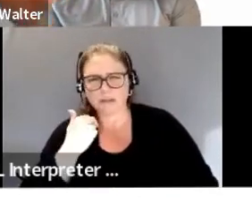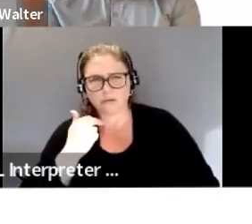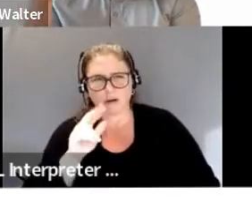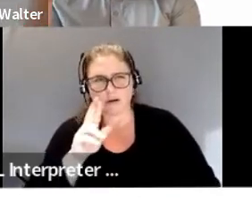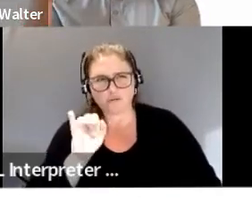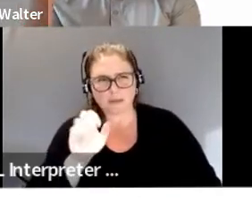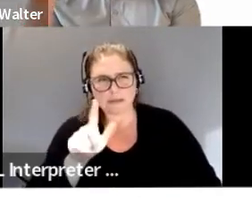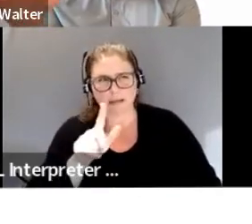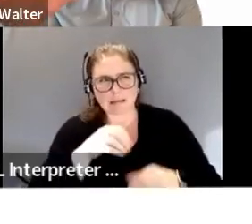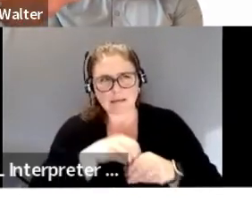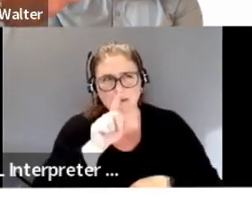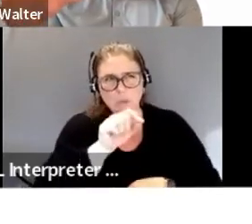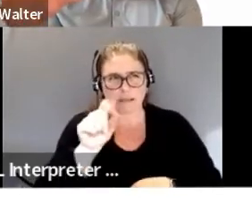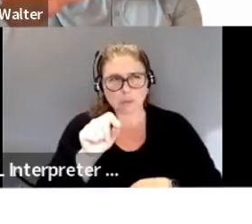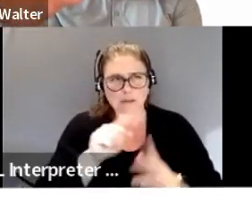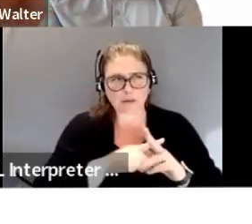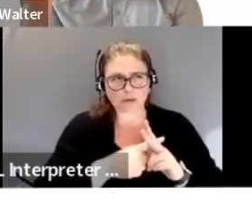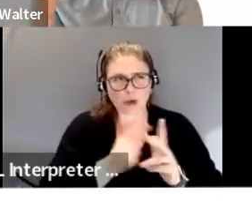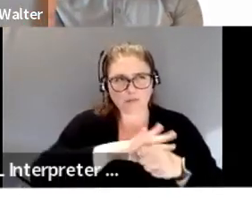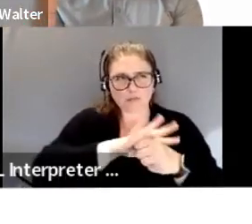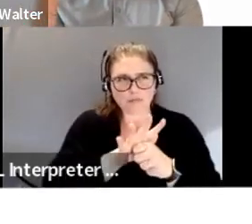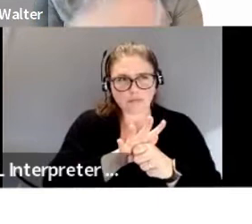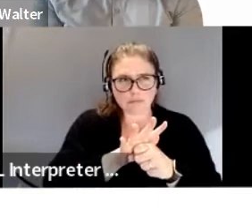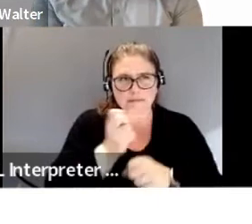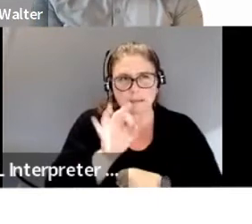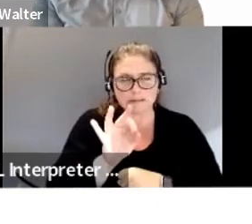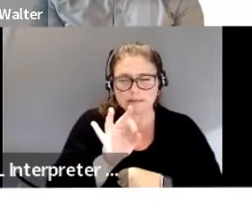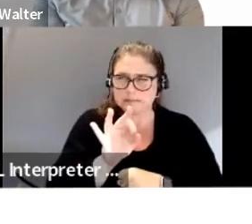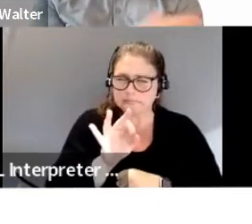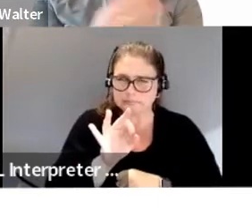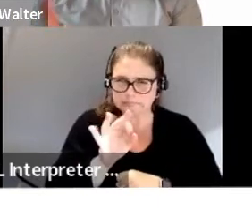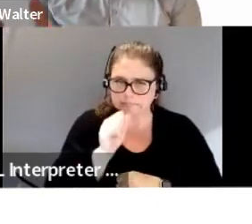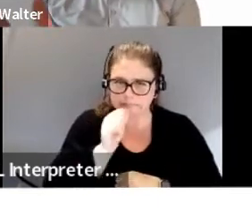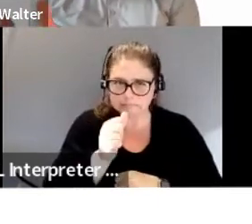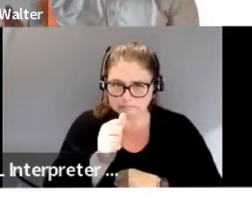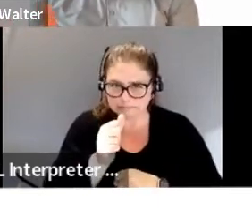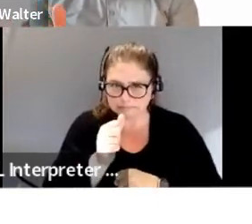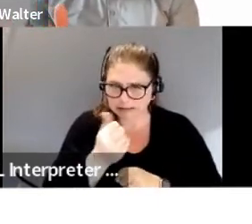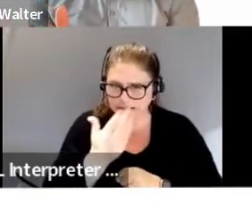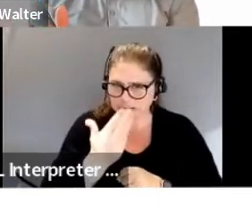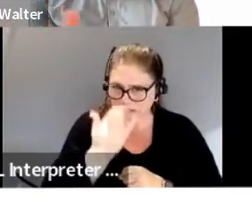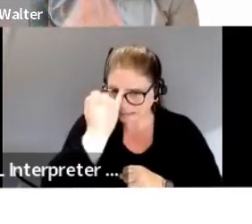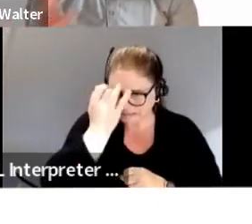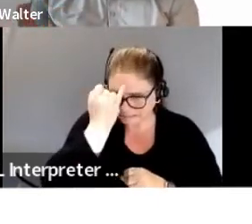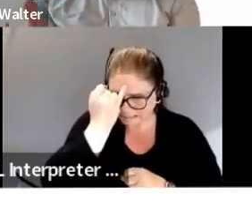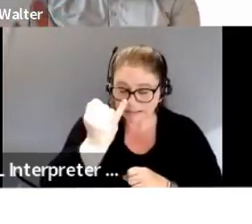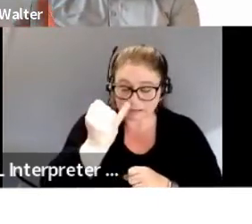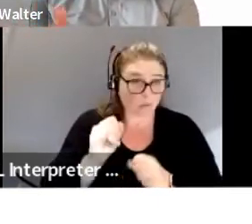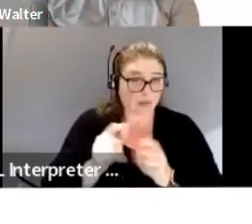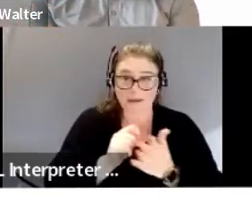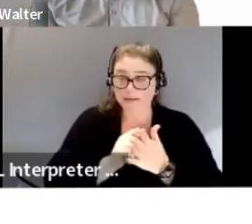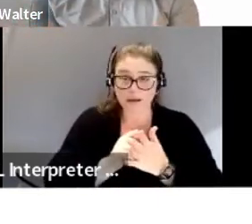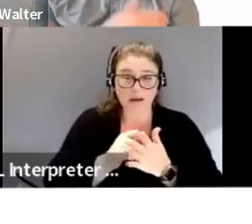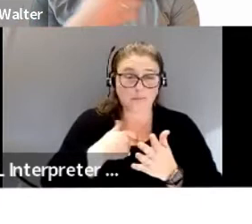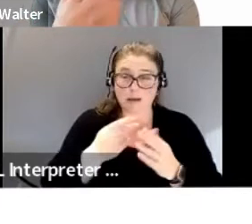of the pandemic, not a great space to be in, right? We, at that time, we had paying customers in the US and Canada. We were making a good run in